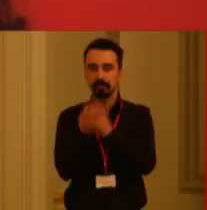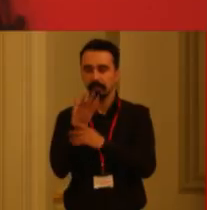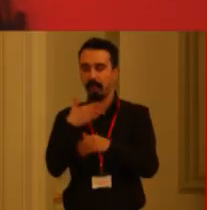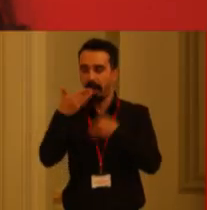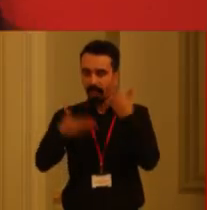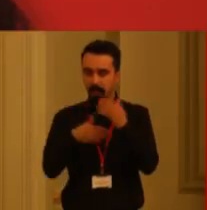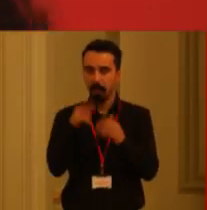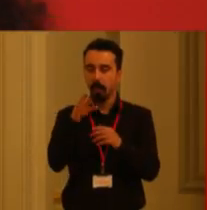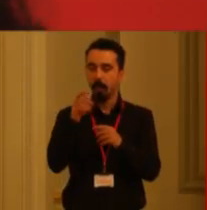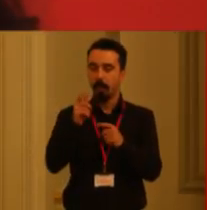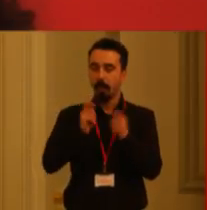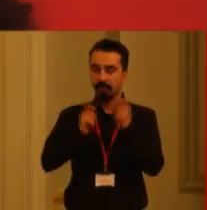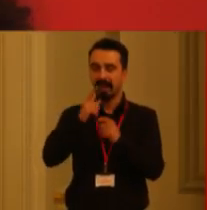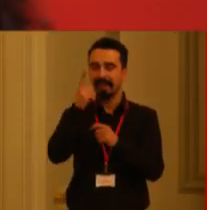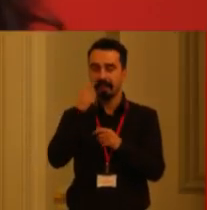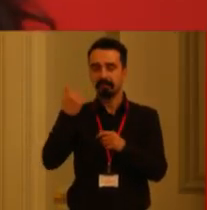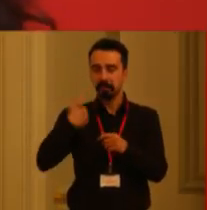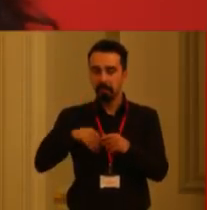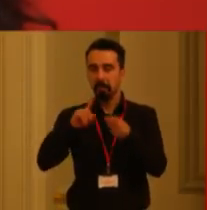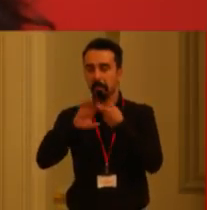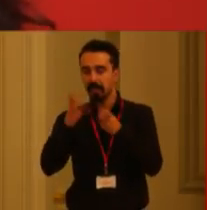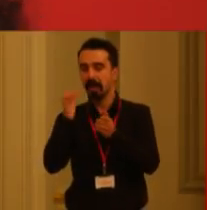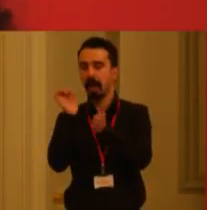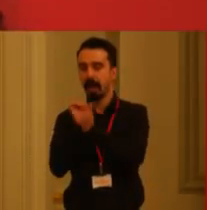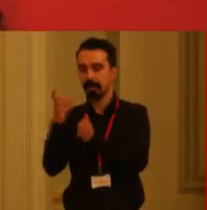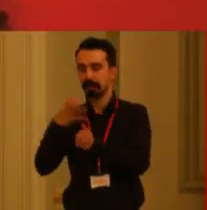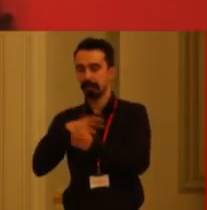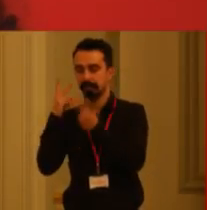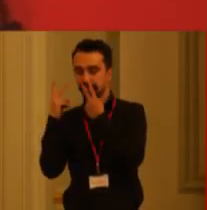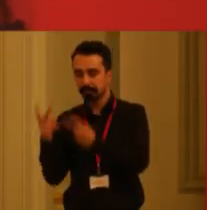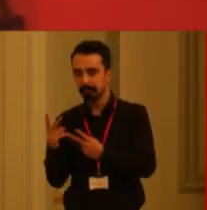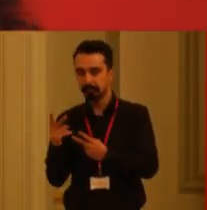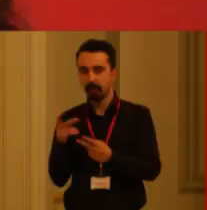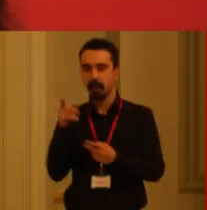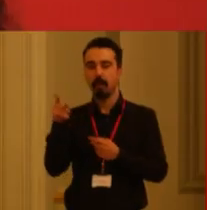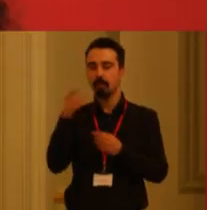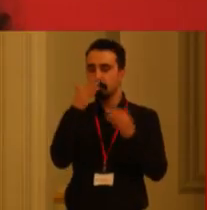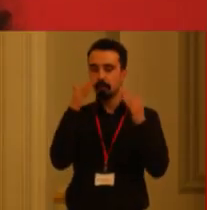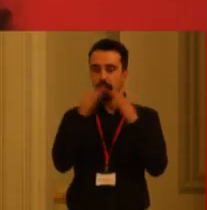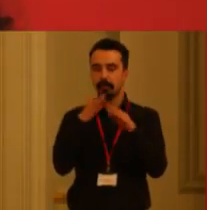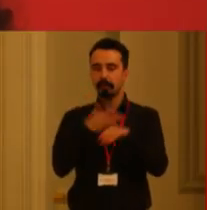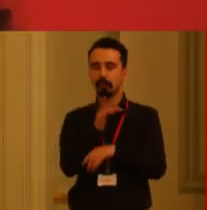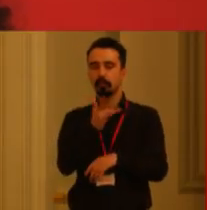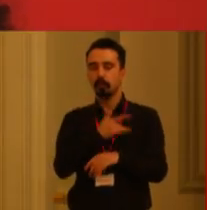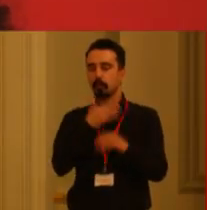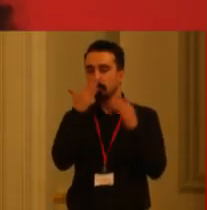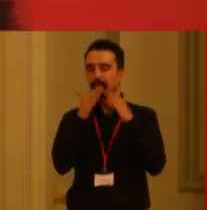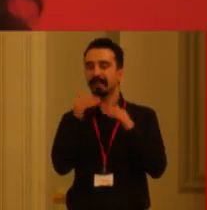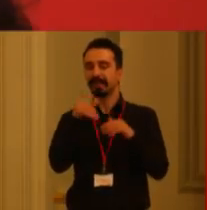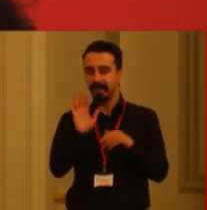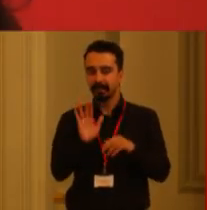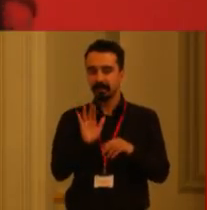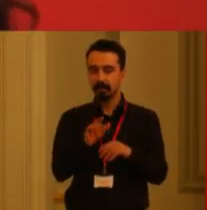is able to do that, compliance with authority. Authority is sometimes the state or the public sector. The authority is some other times the